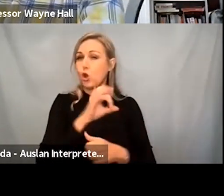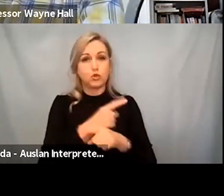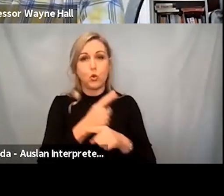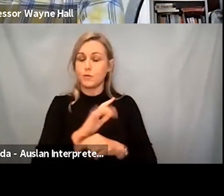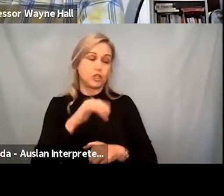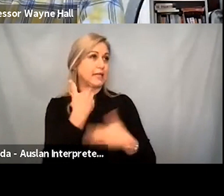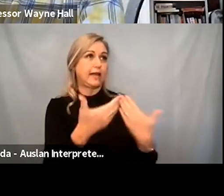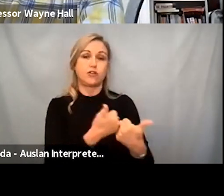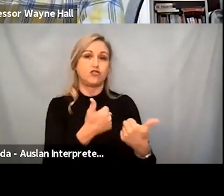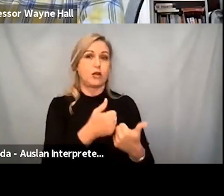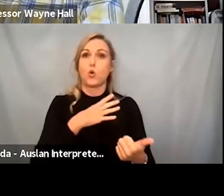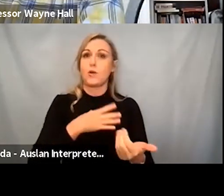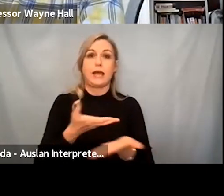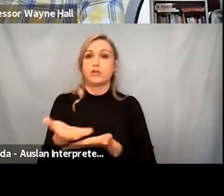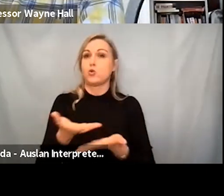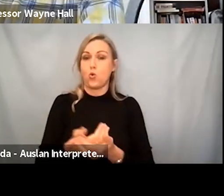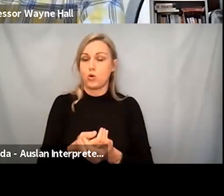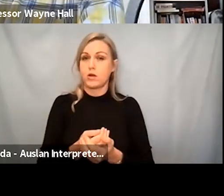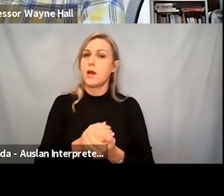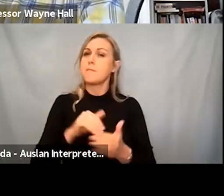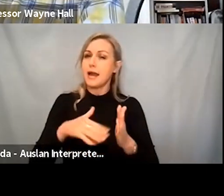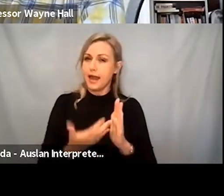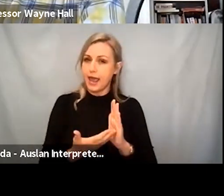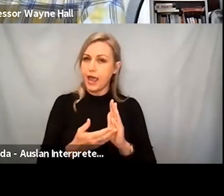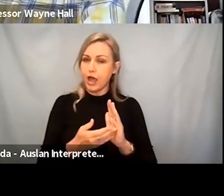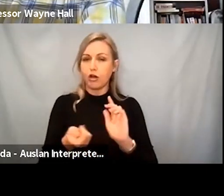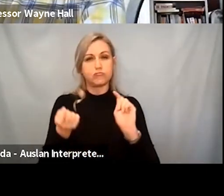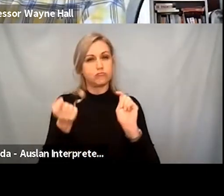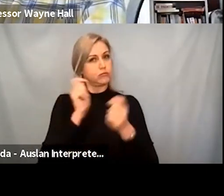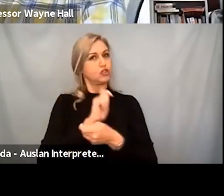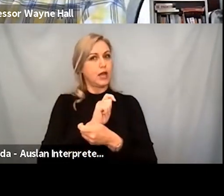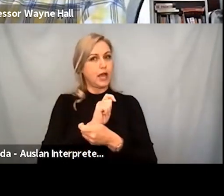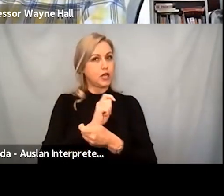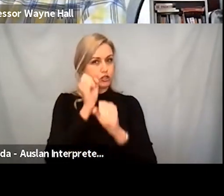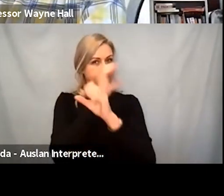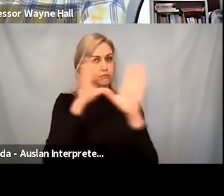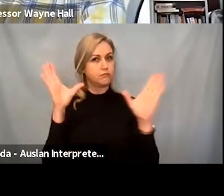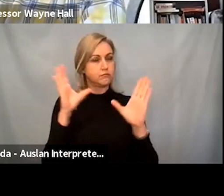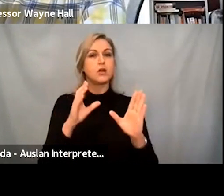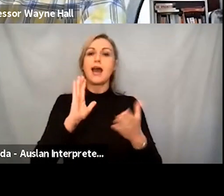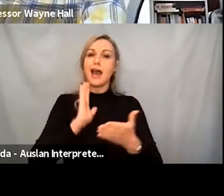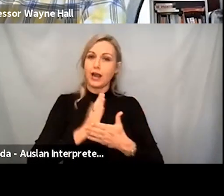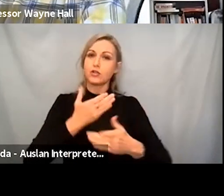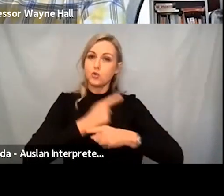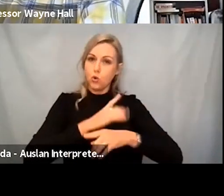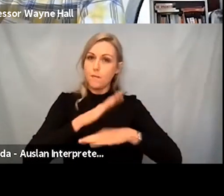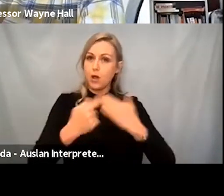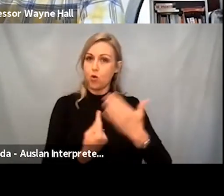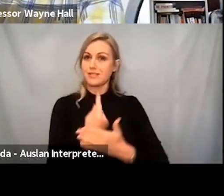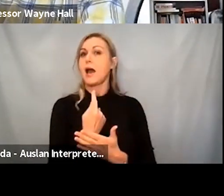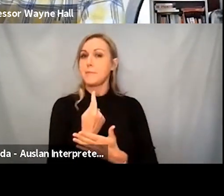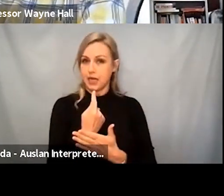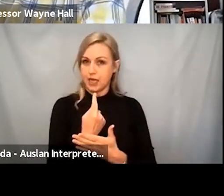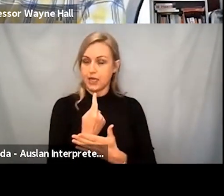so this is a chance to kind of reshape that into actually talking about what's going on for people inside